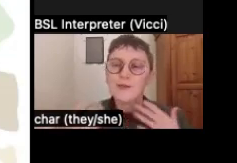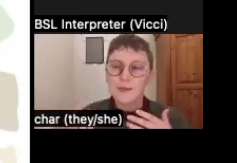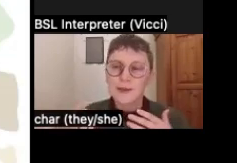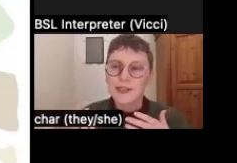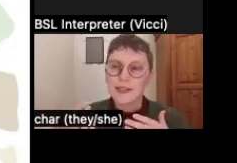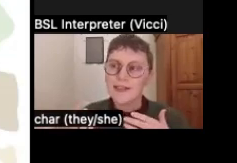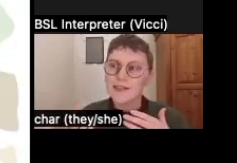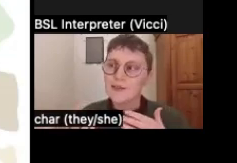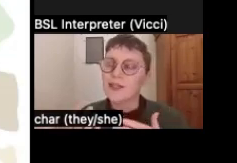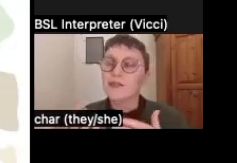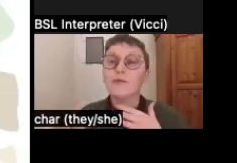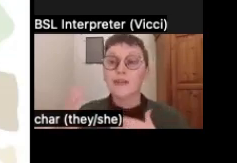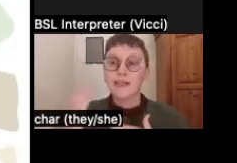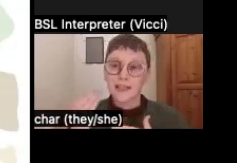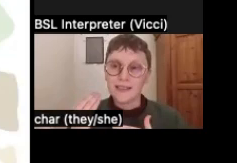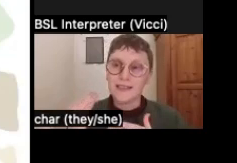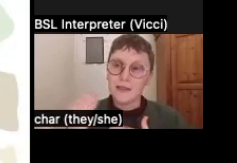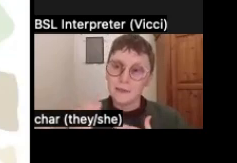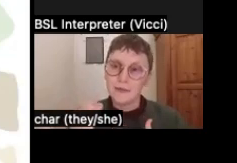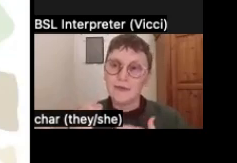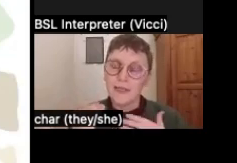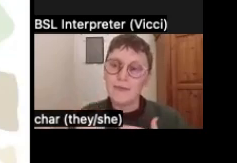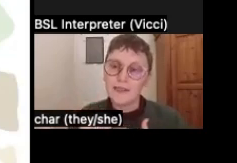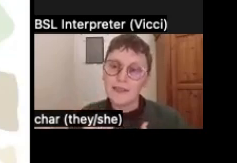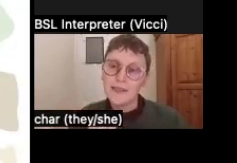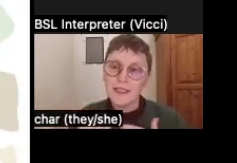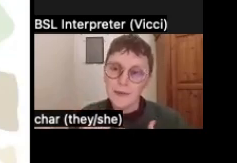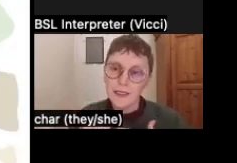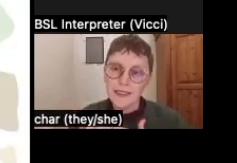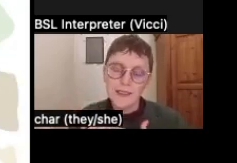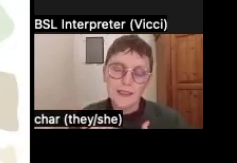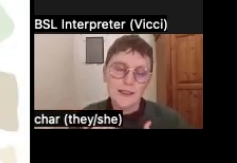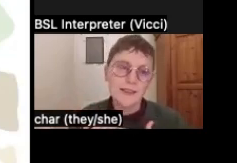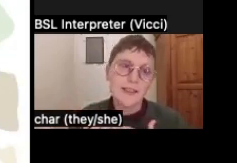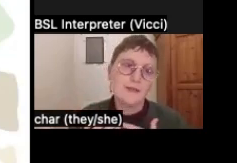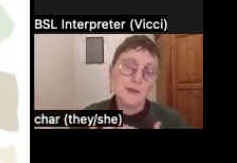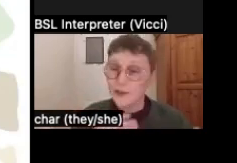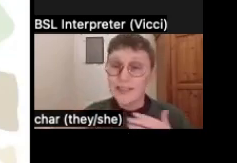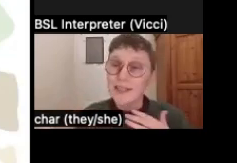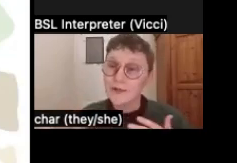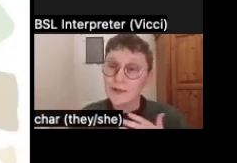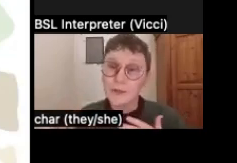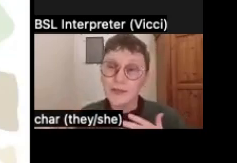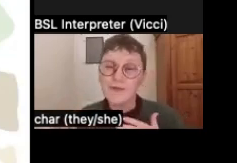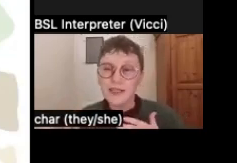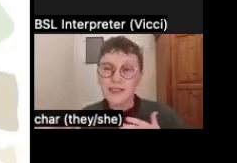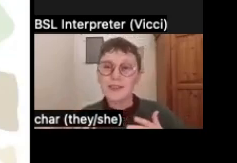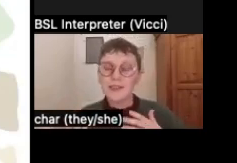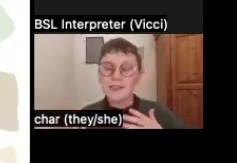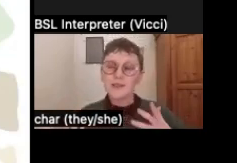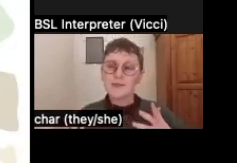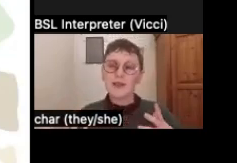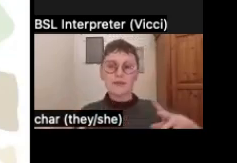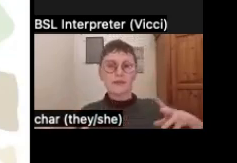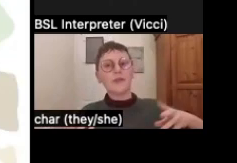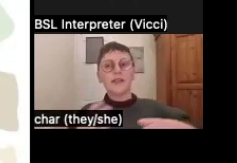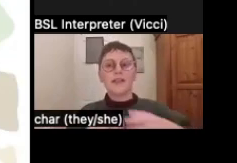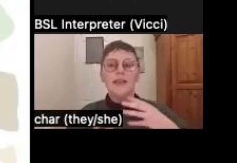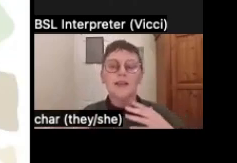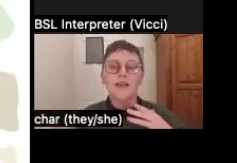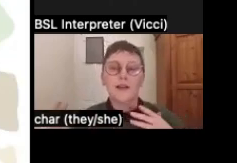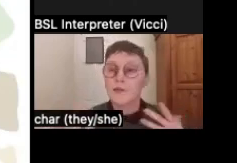to Crip something is to kind of work against neoliberal and capitalist expectations, alongside heteronormative expectations as well,